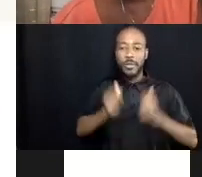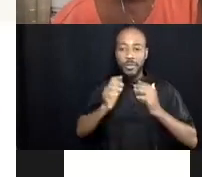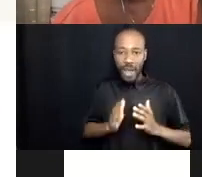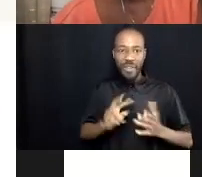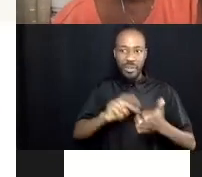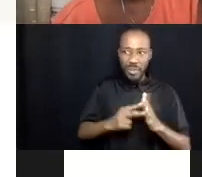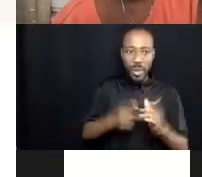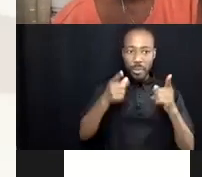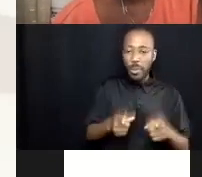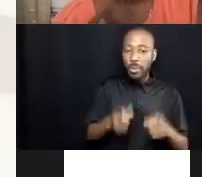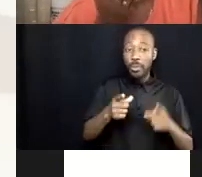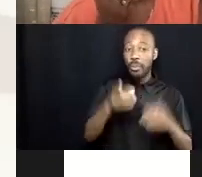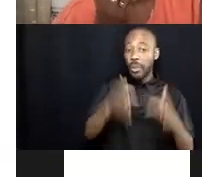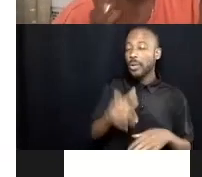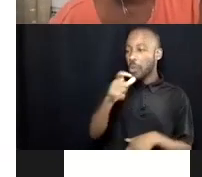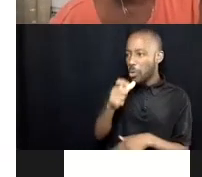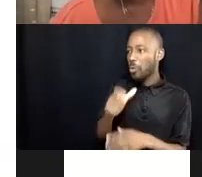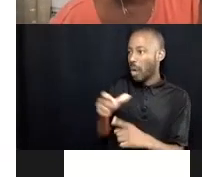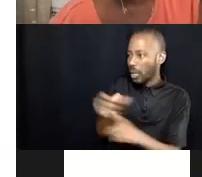that did the harm.